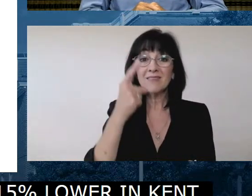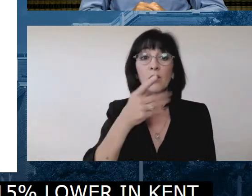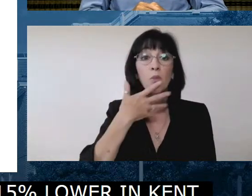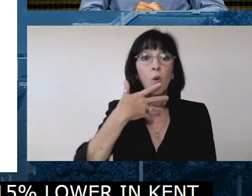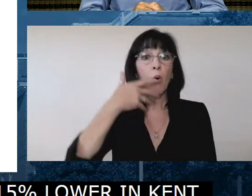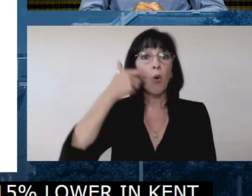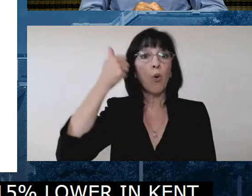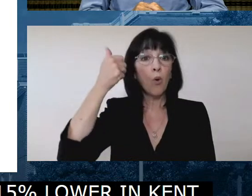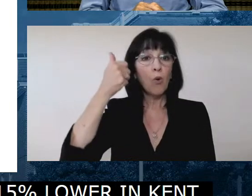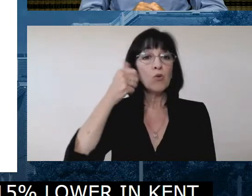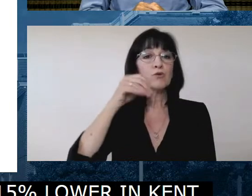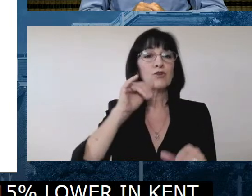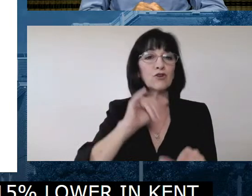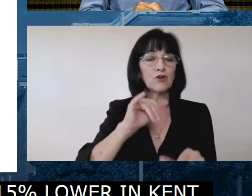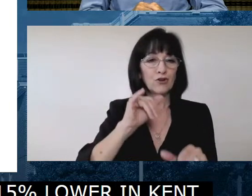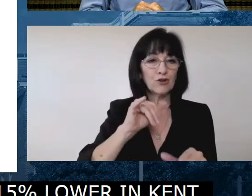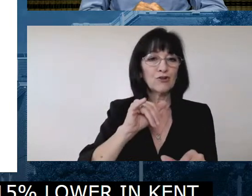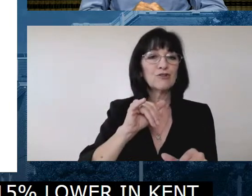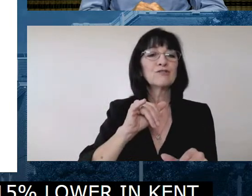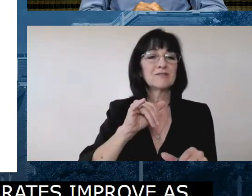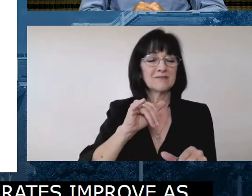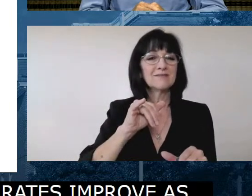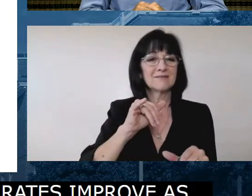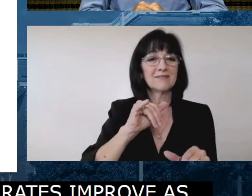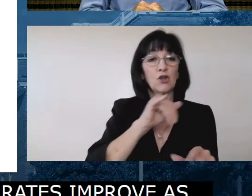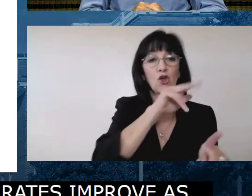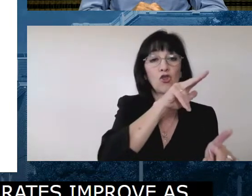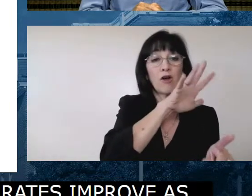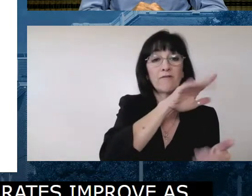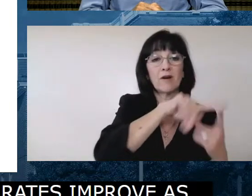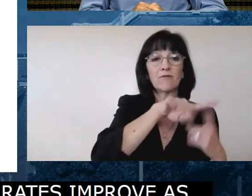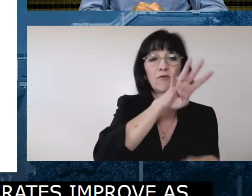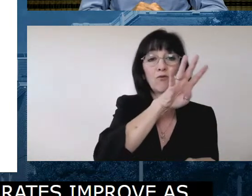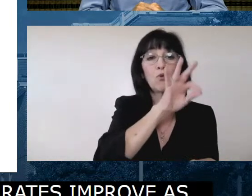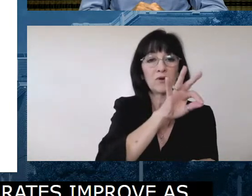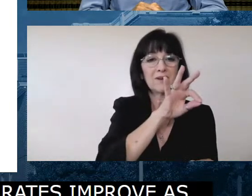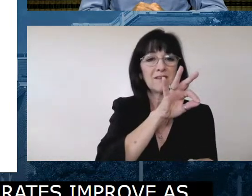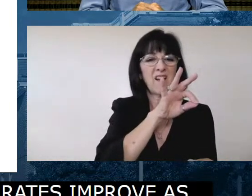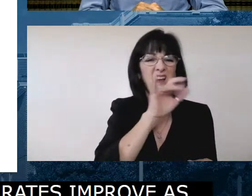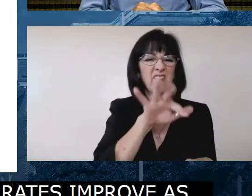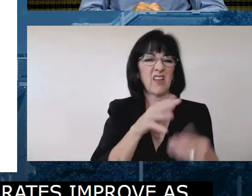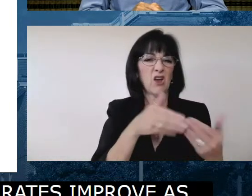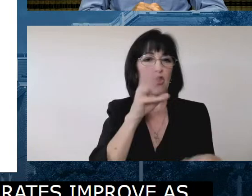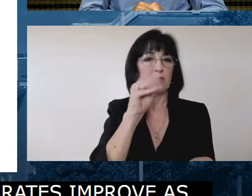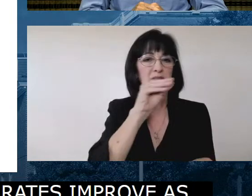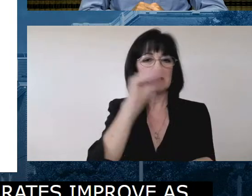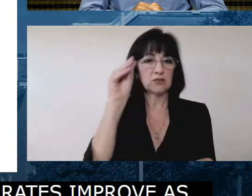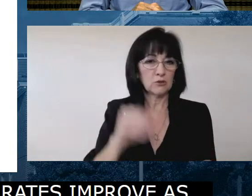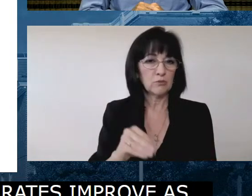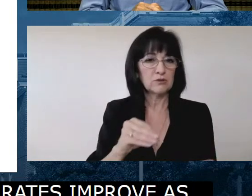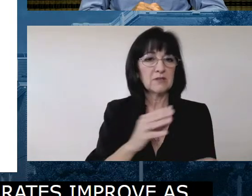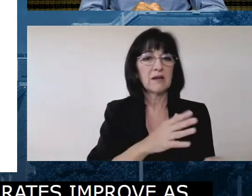35 to 49-year-olds, almost 60% statewide, and then 50 to